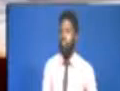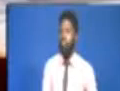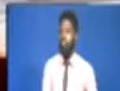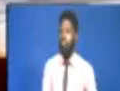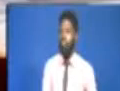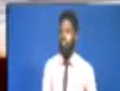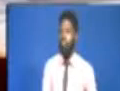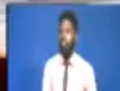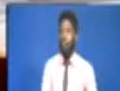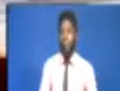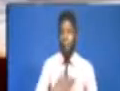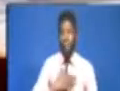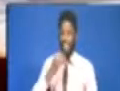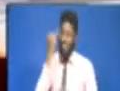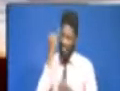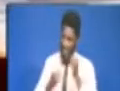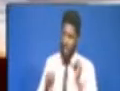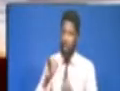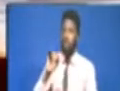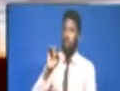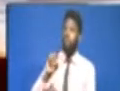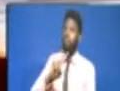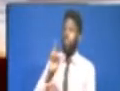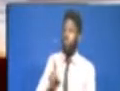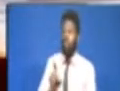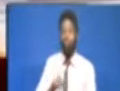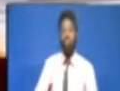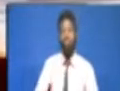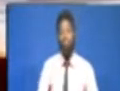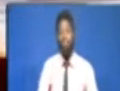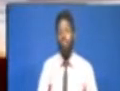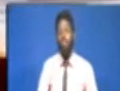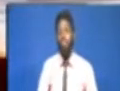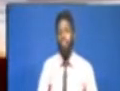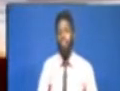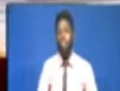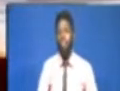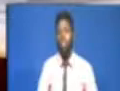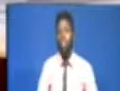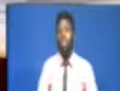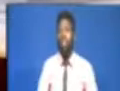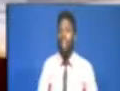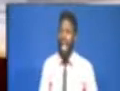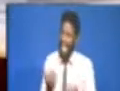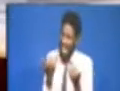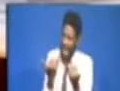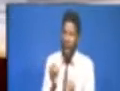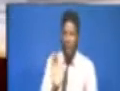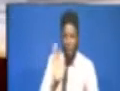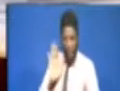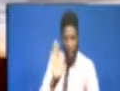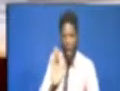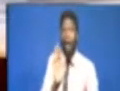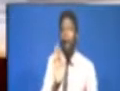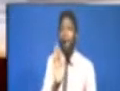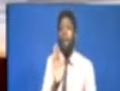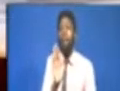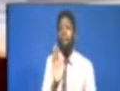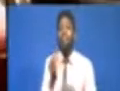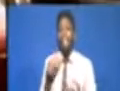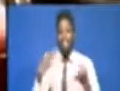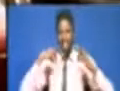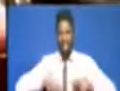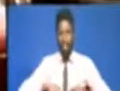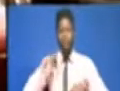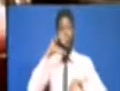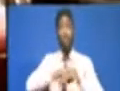My last question is, what are your current and anticipated sources of income?